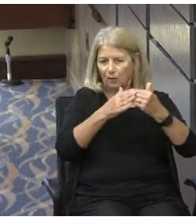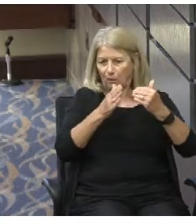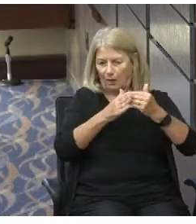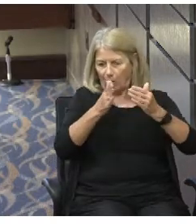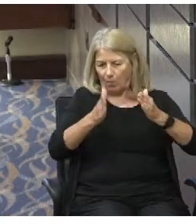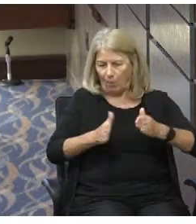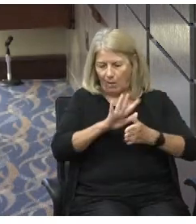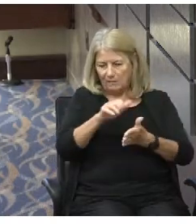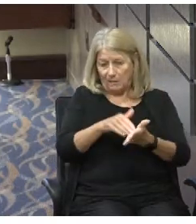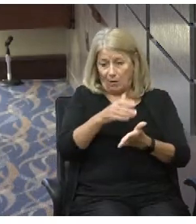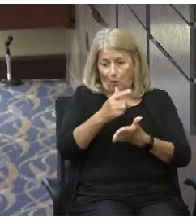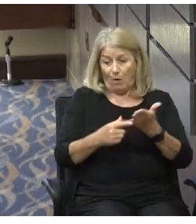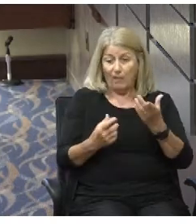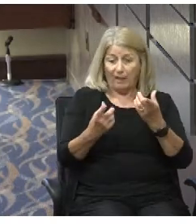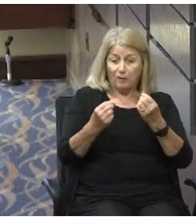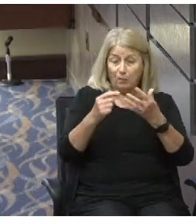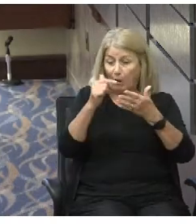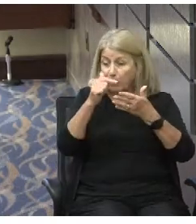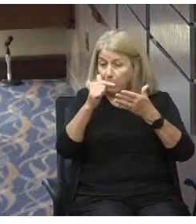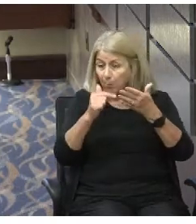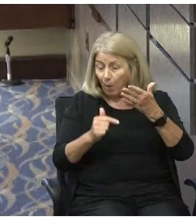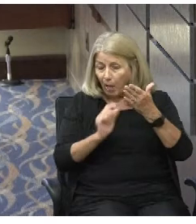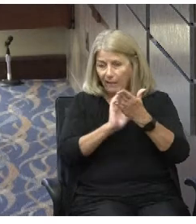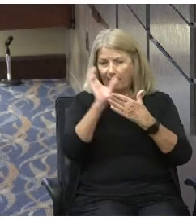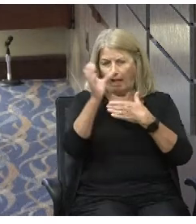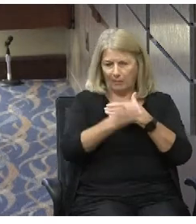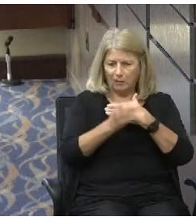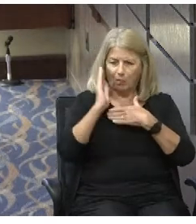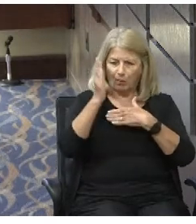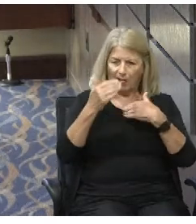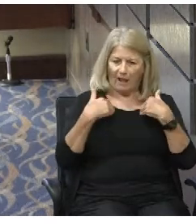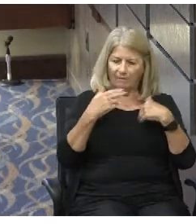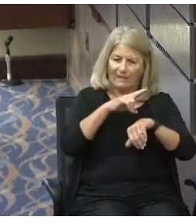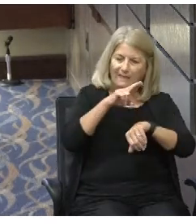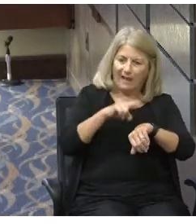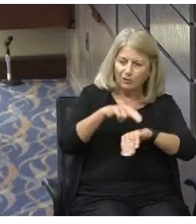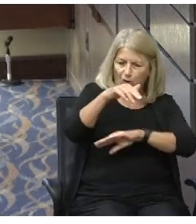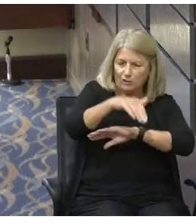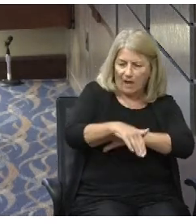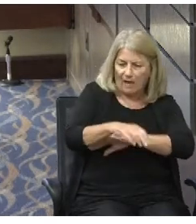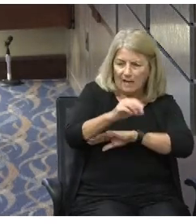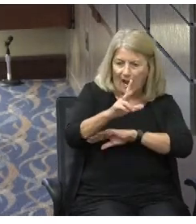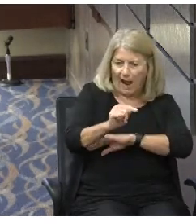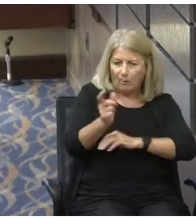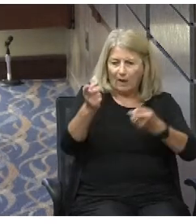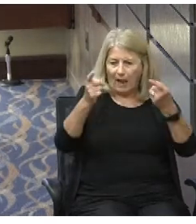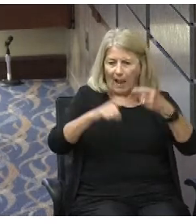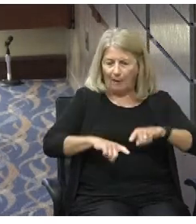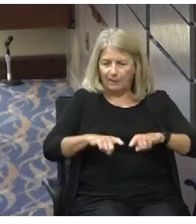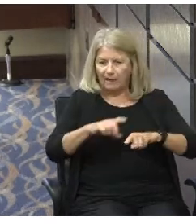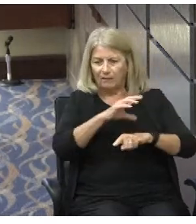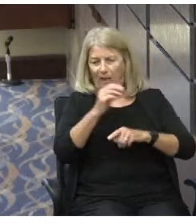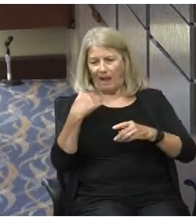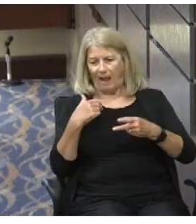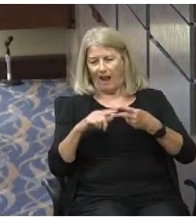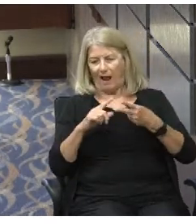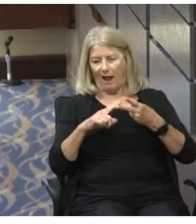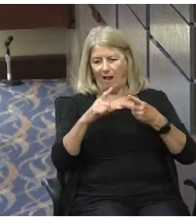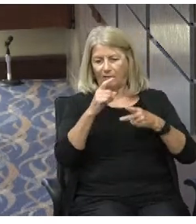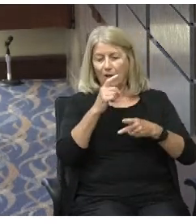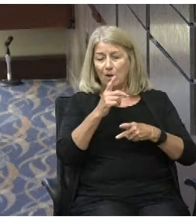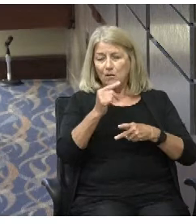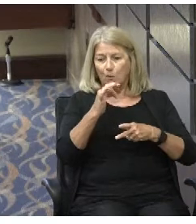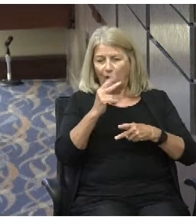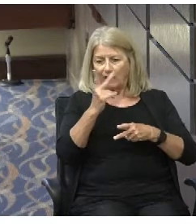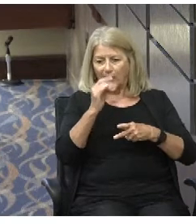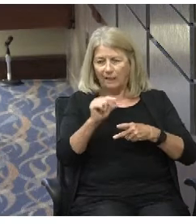doing? They've got National Night Out happening, Hit the Floor Fitness. They've got Trekking Tuesday if you want to go